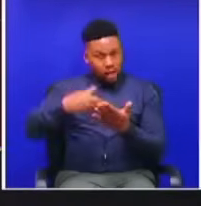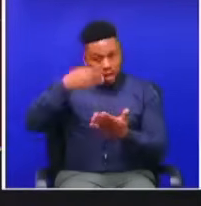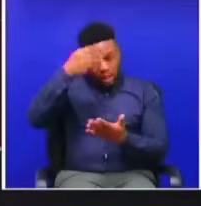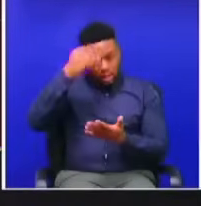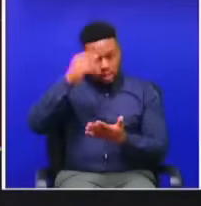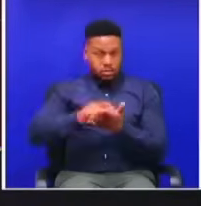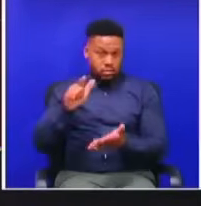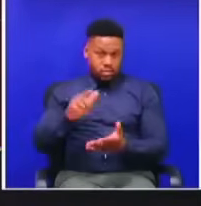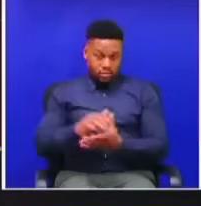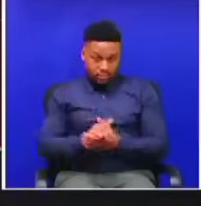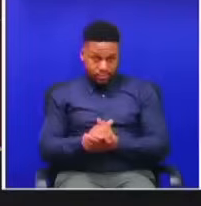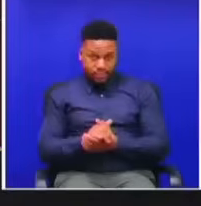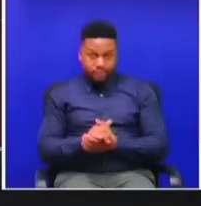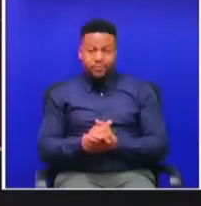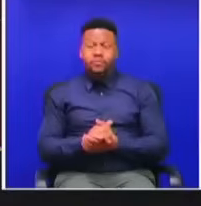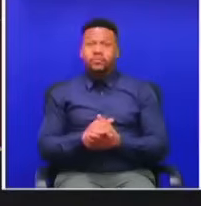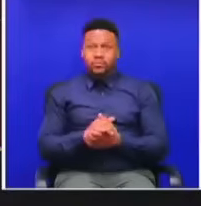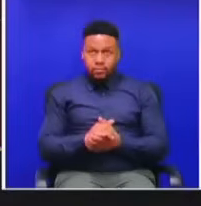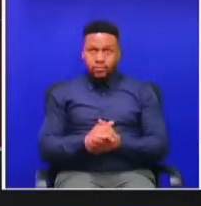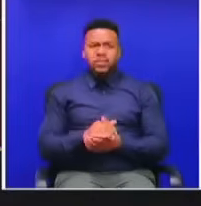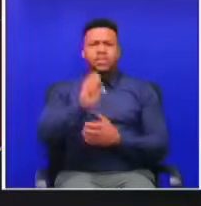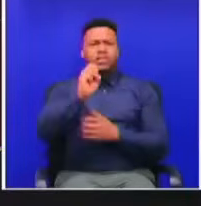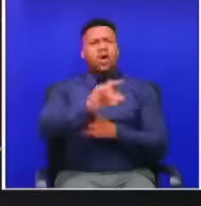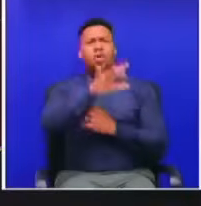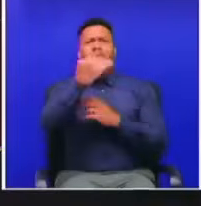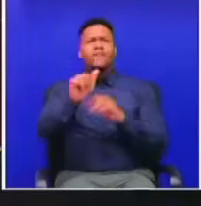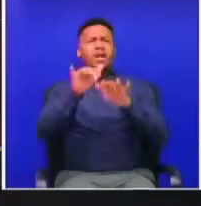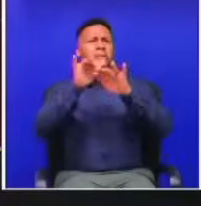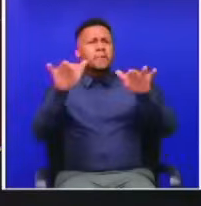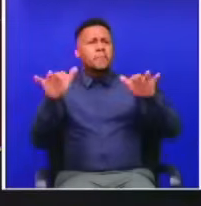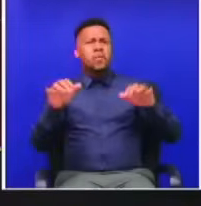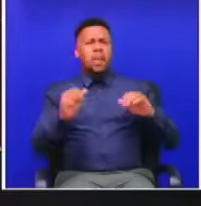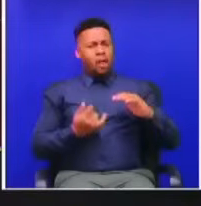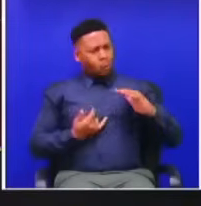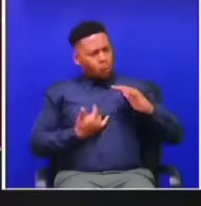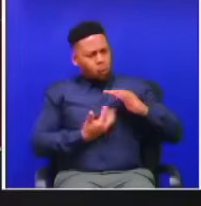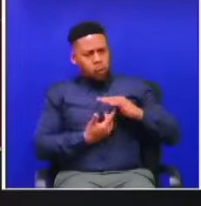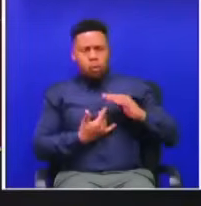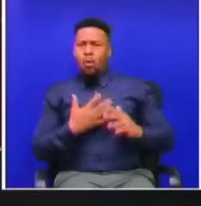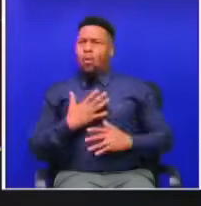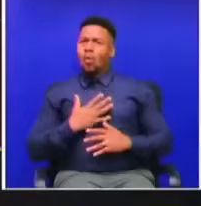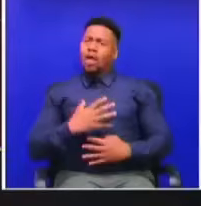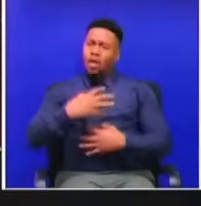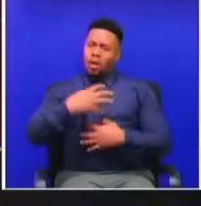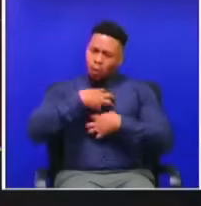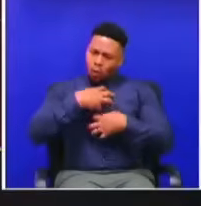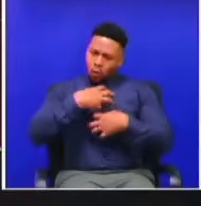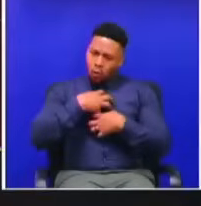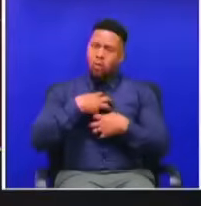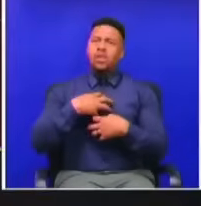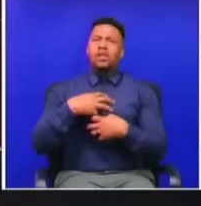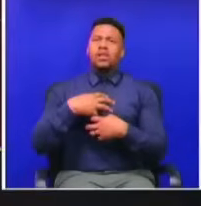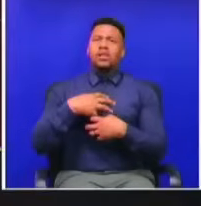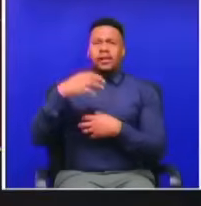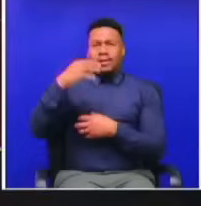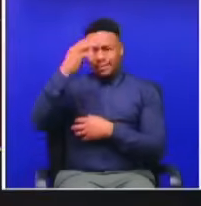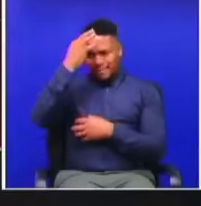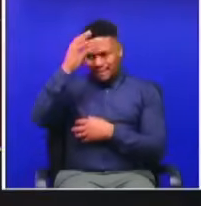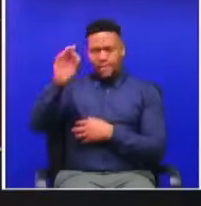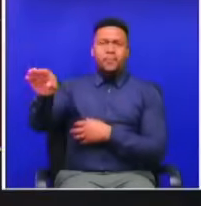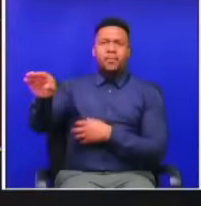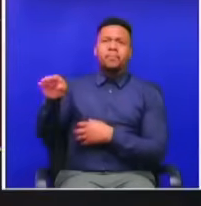to have state-owned financial services. And we know